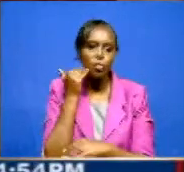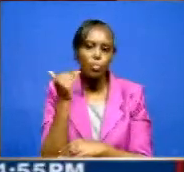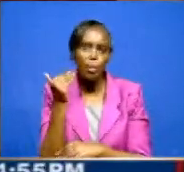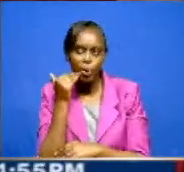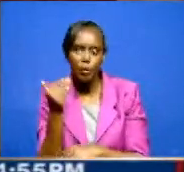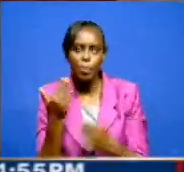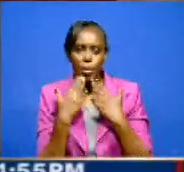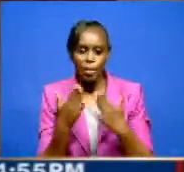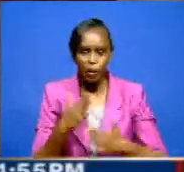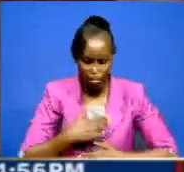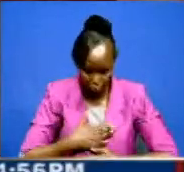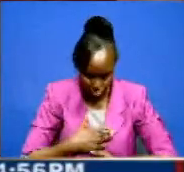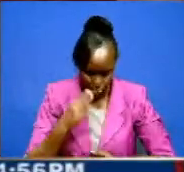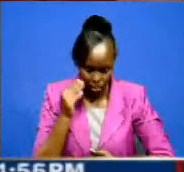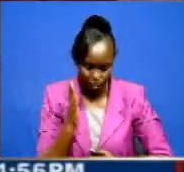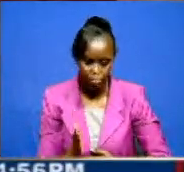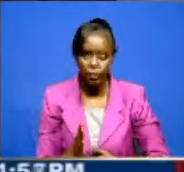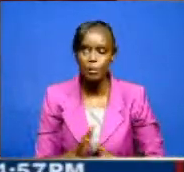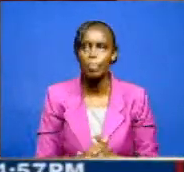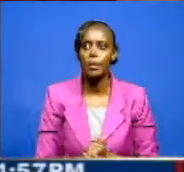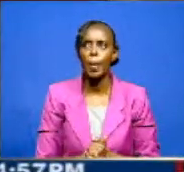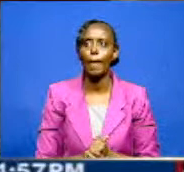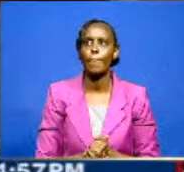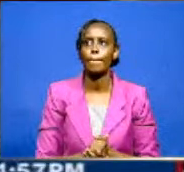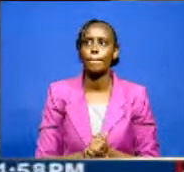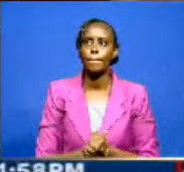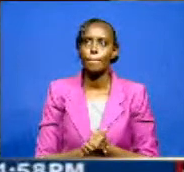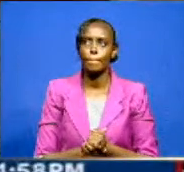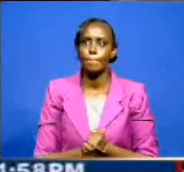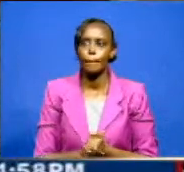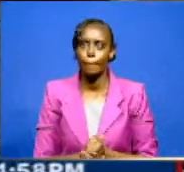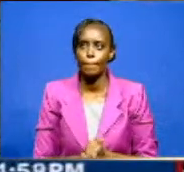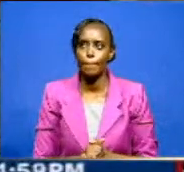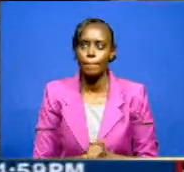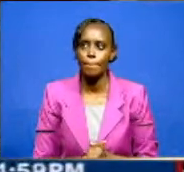thank you very much, Mr. Speaker, and thank you, Senator Wambua.